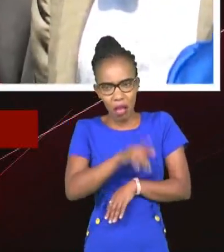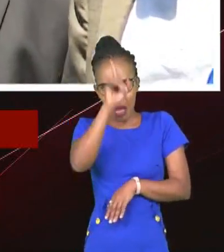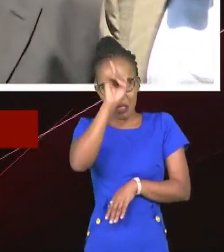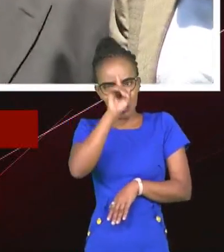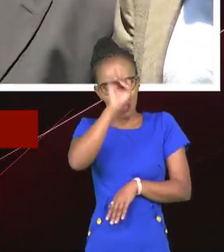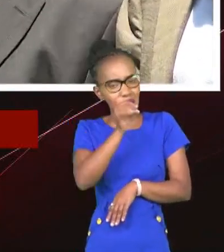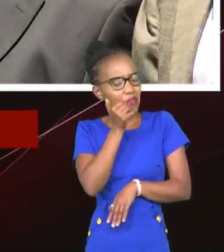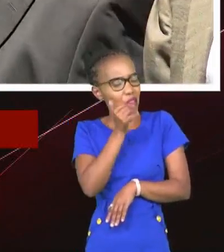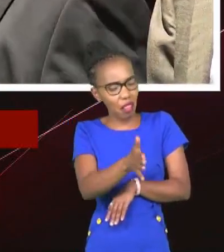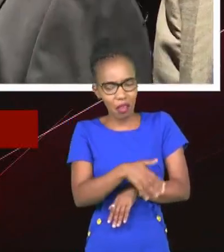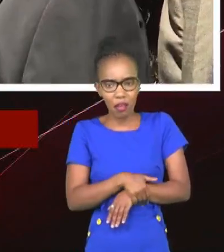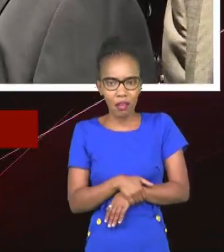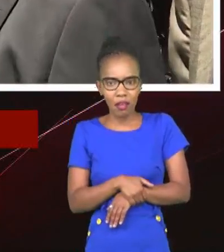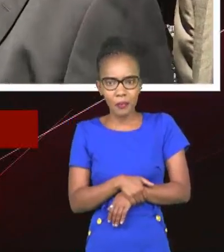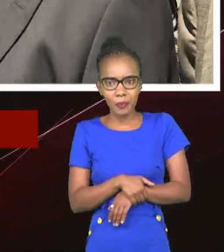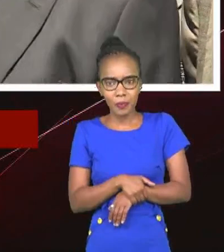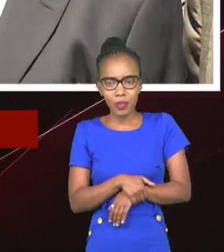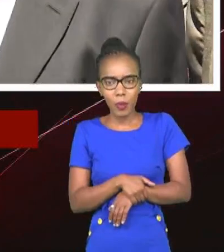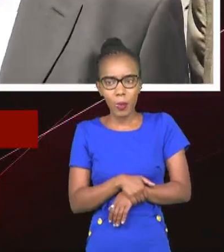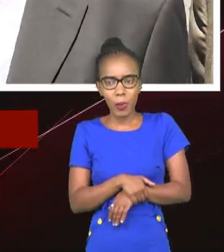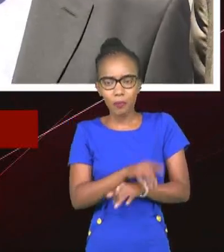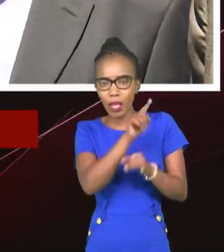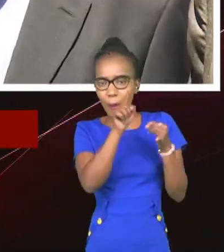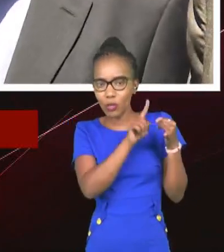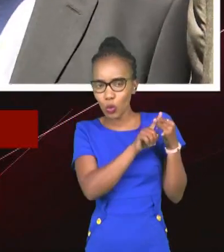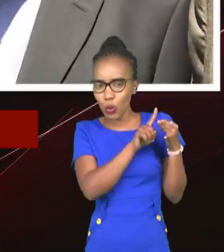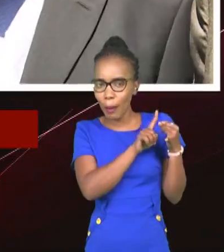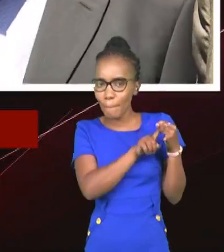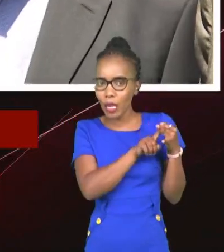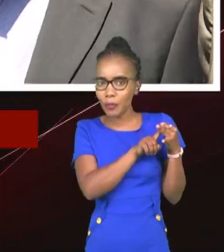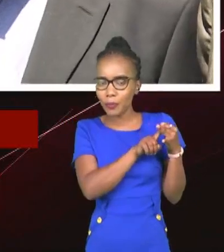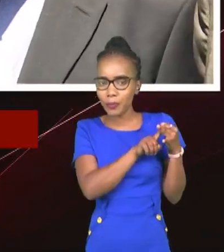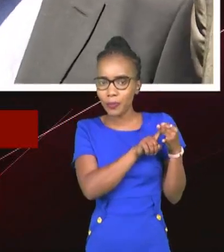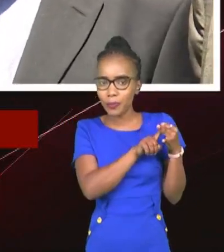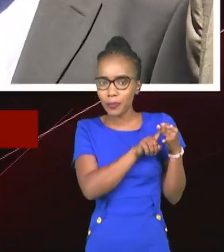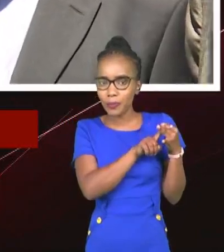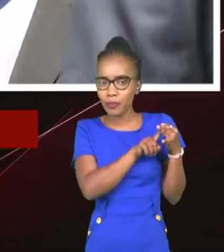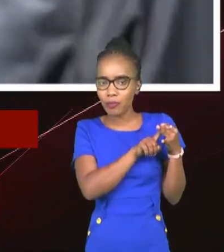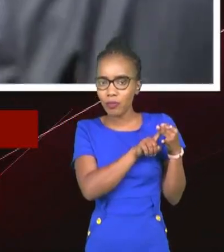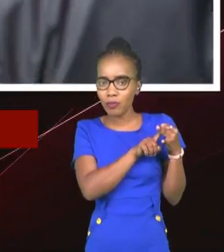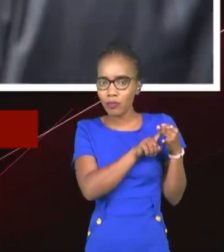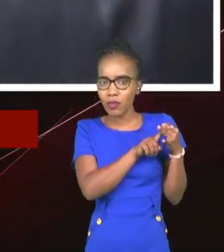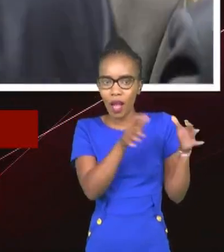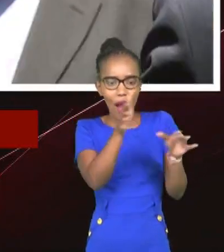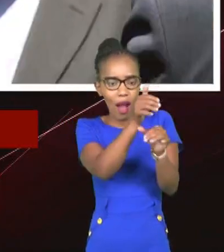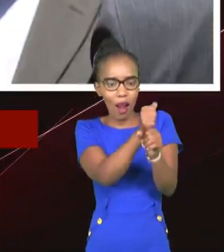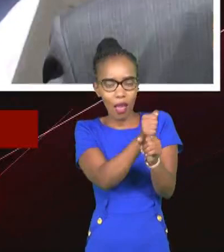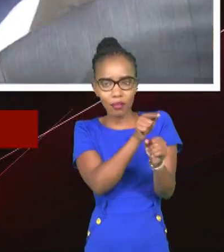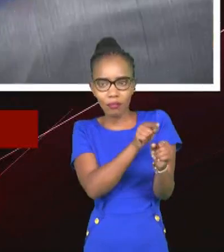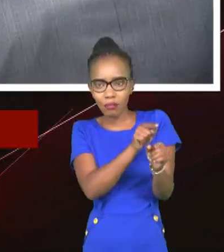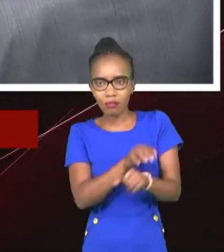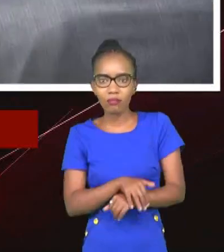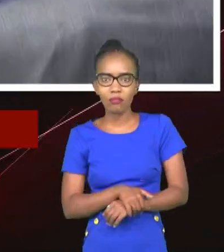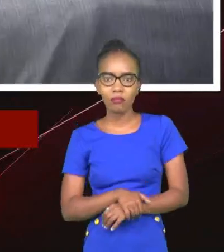it's melodramatic. That is one point. Second thing is that this alliance has